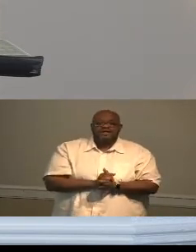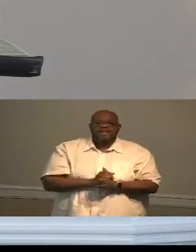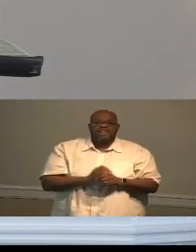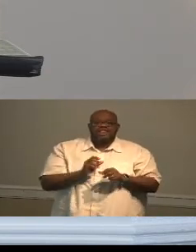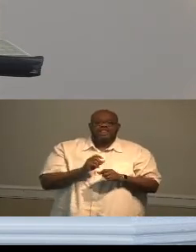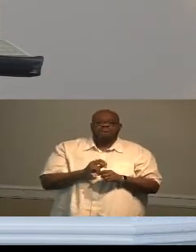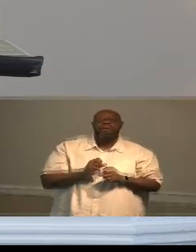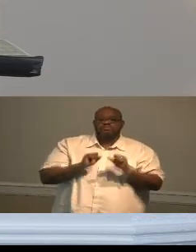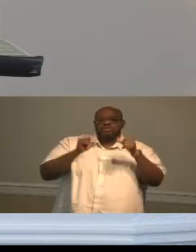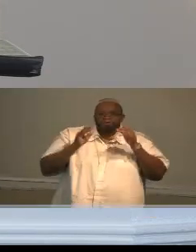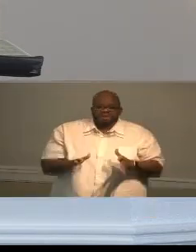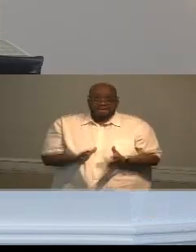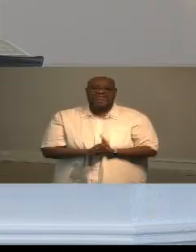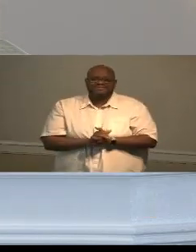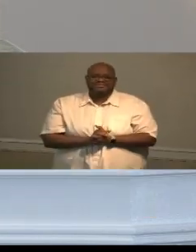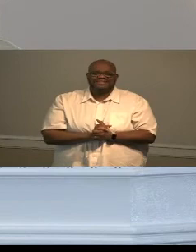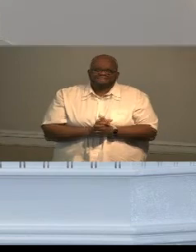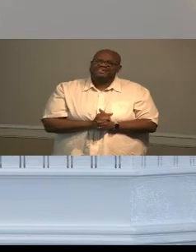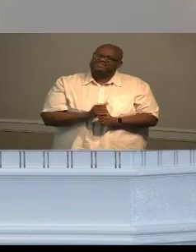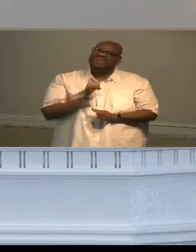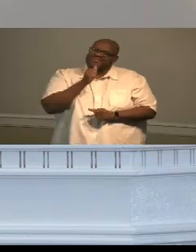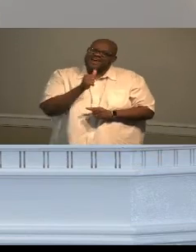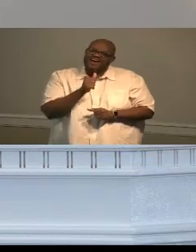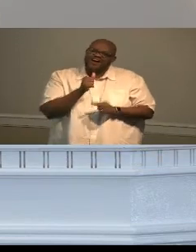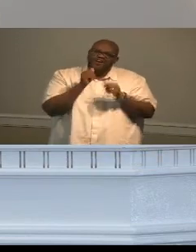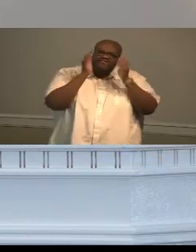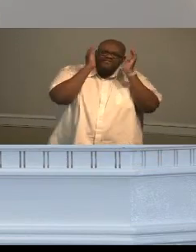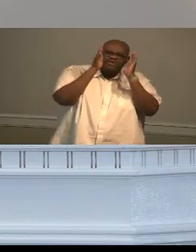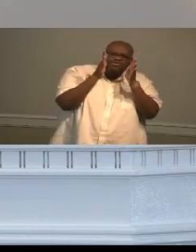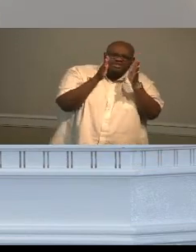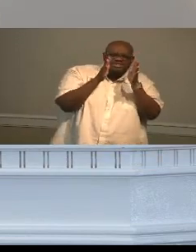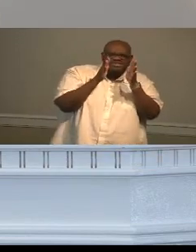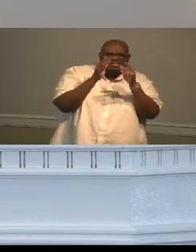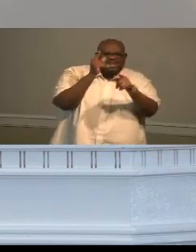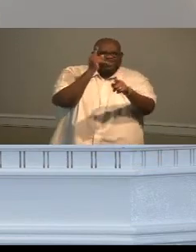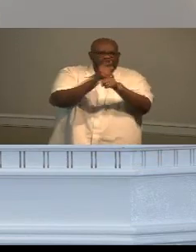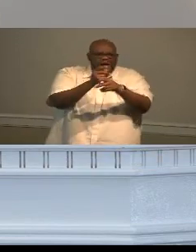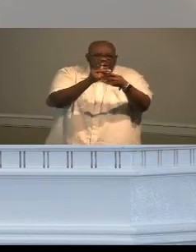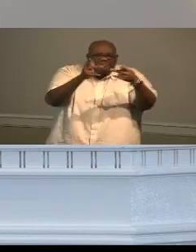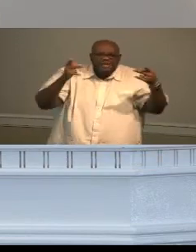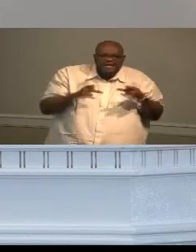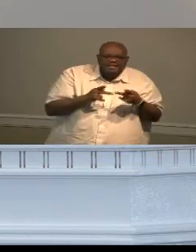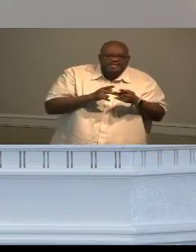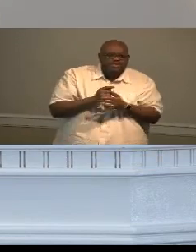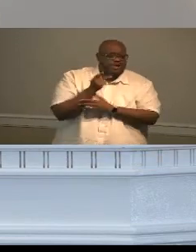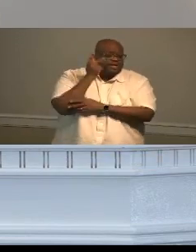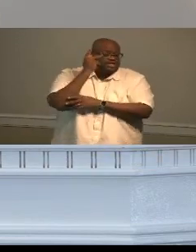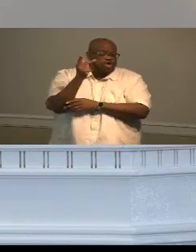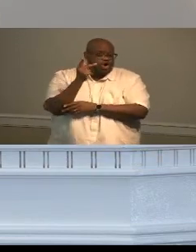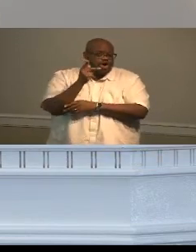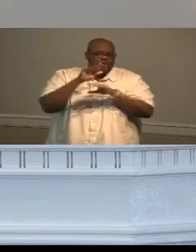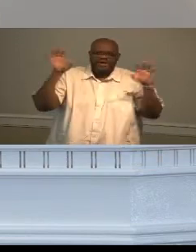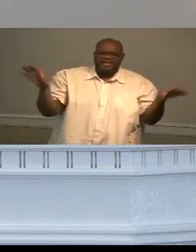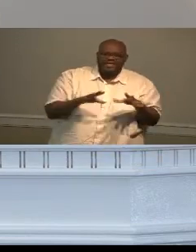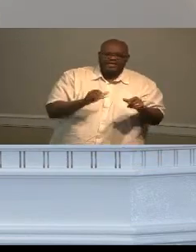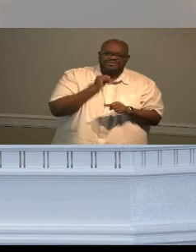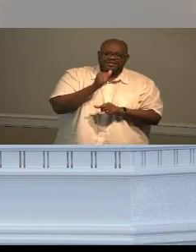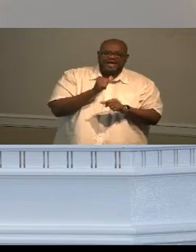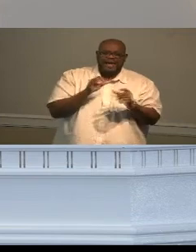their perspective. They were looking at the goal, but what they saw and what they did didn't